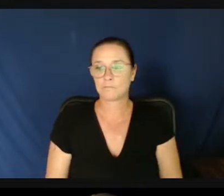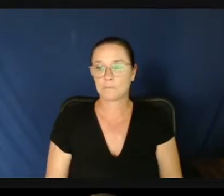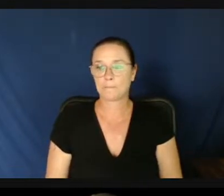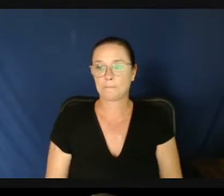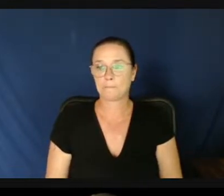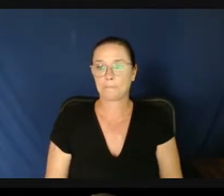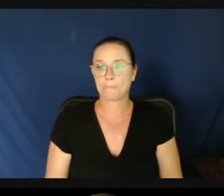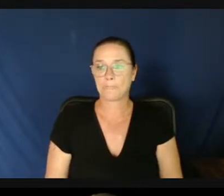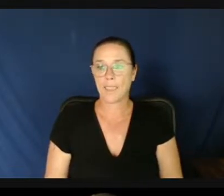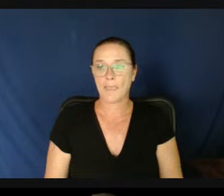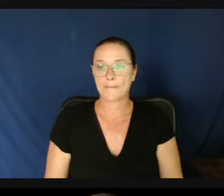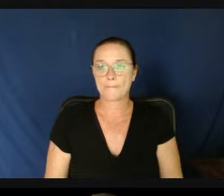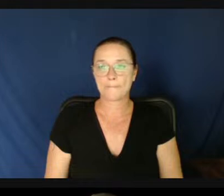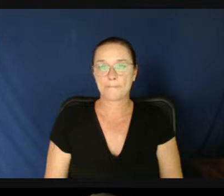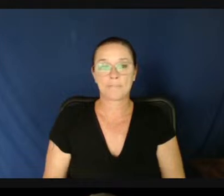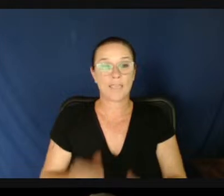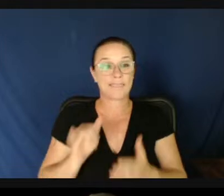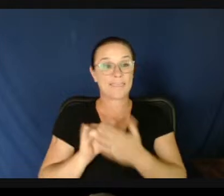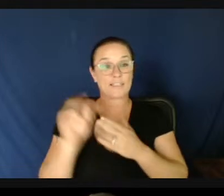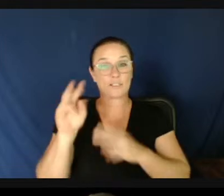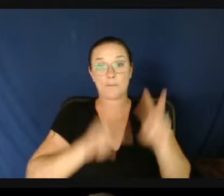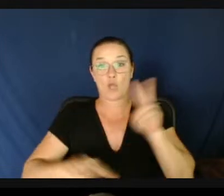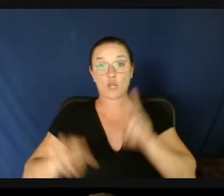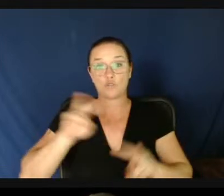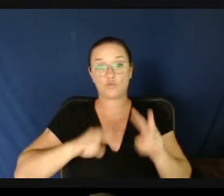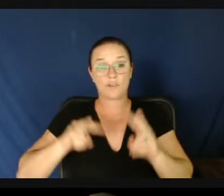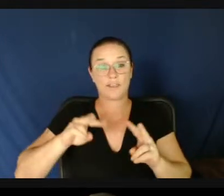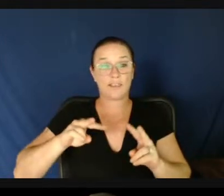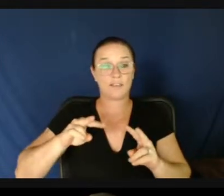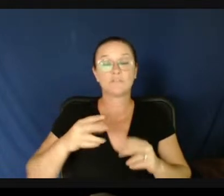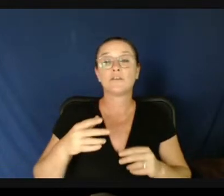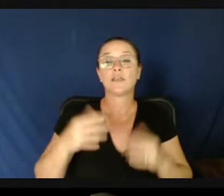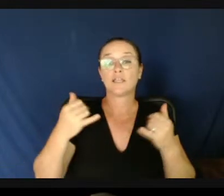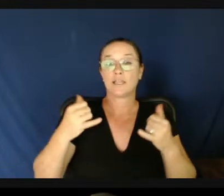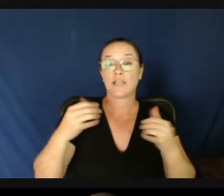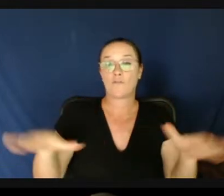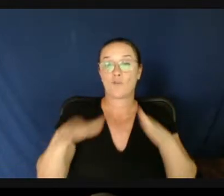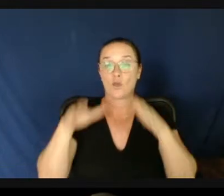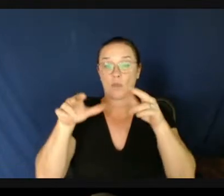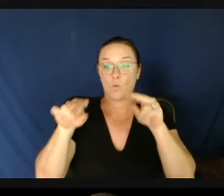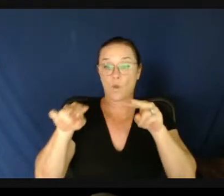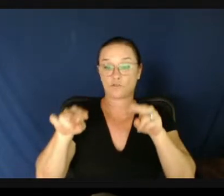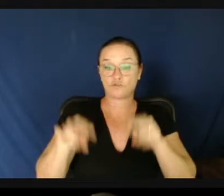So that is our monitoring signals, and so we'll turn to our volcano watch at this point.